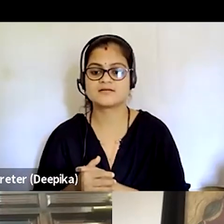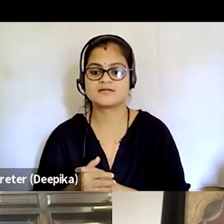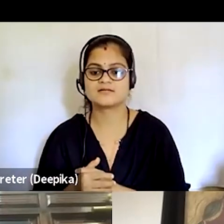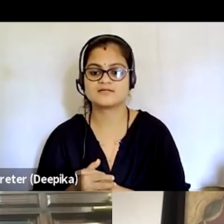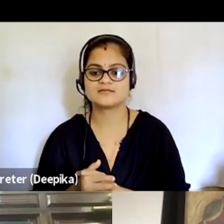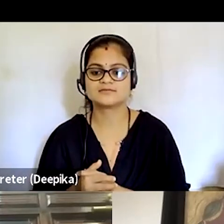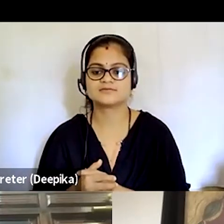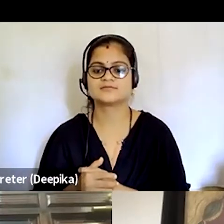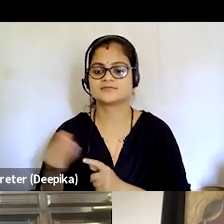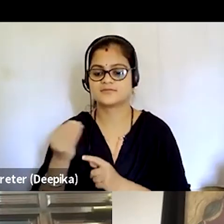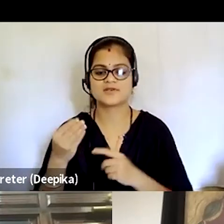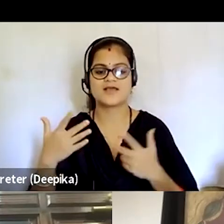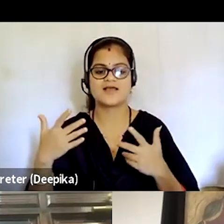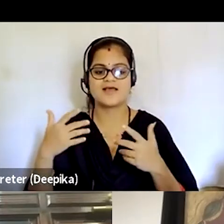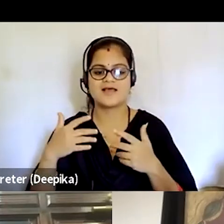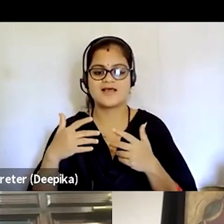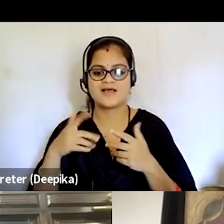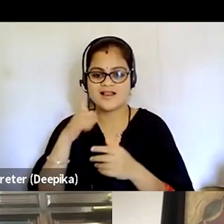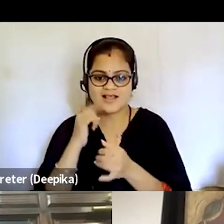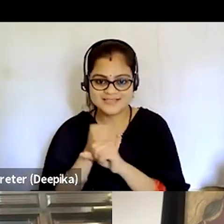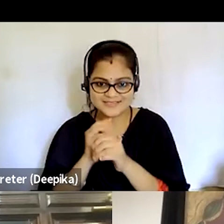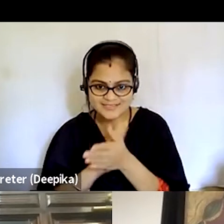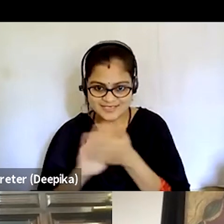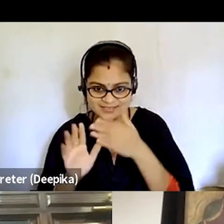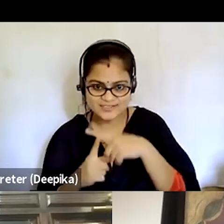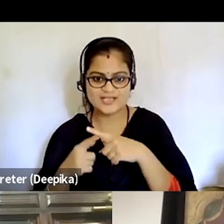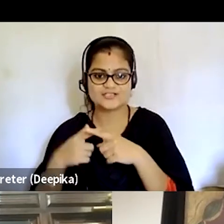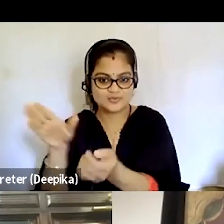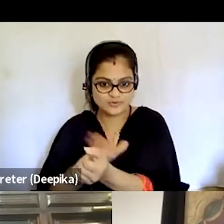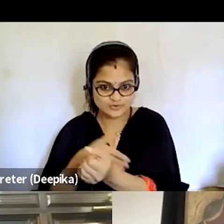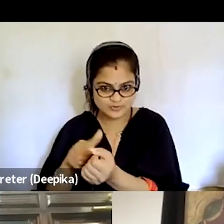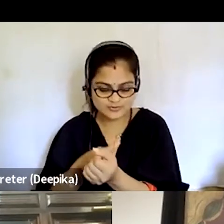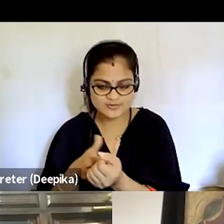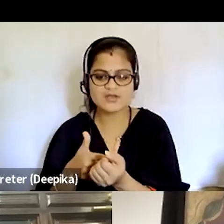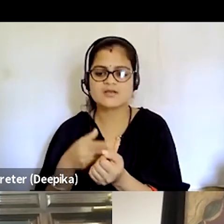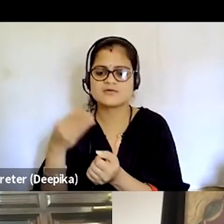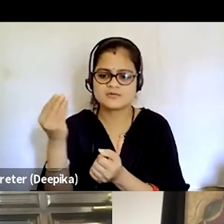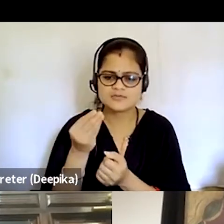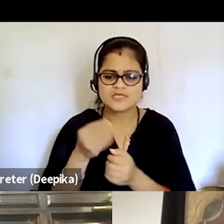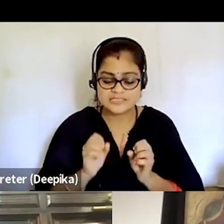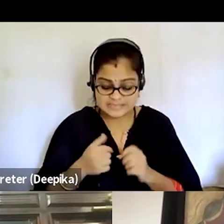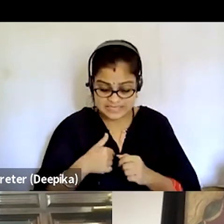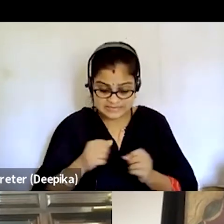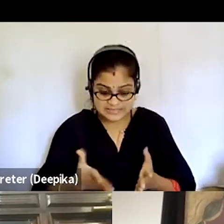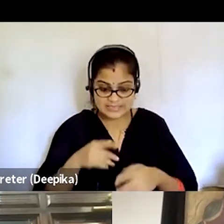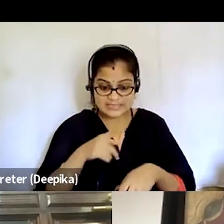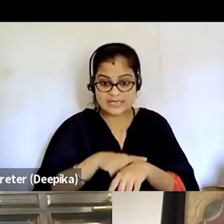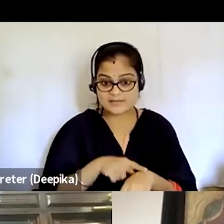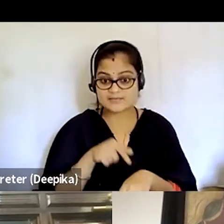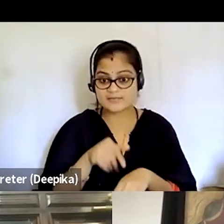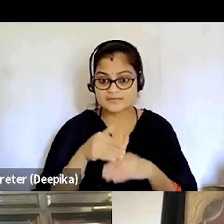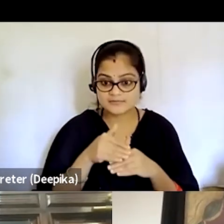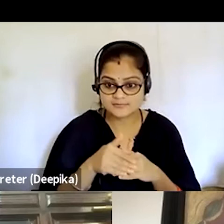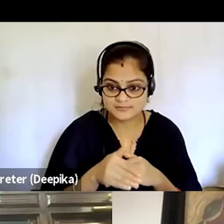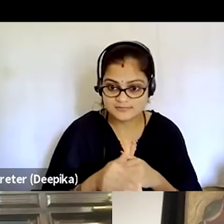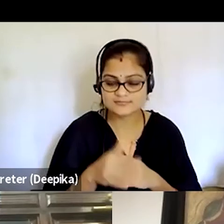them showcasing live music. So I'm also steering it a little bit in that direction initially, because the idea is, hi, everybody, here's